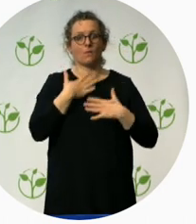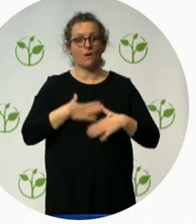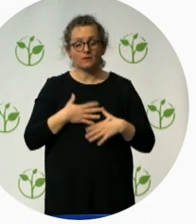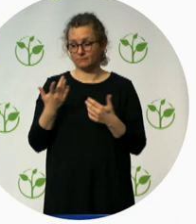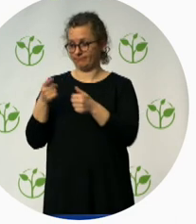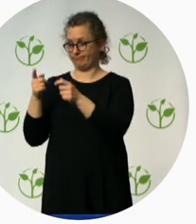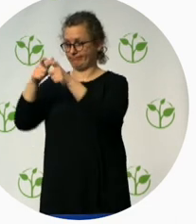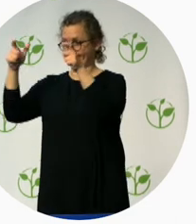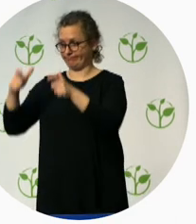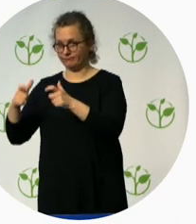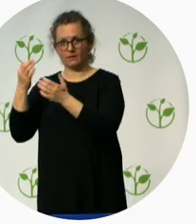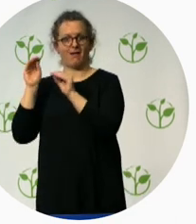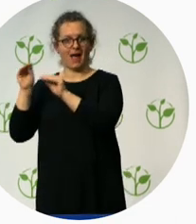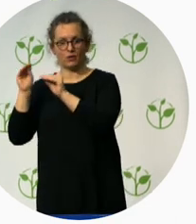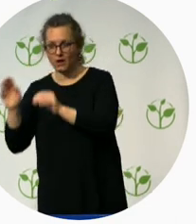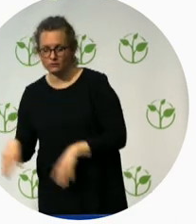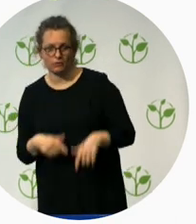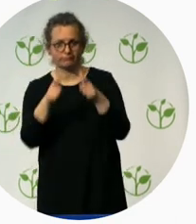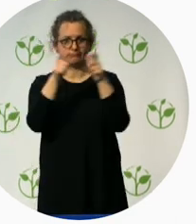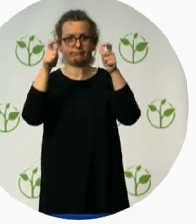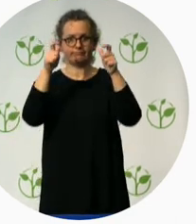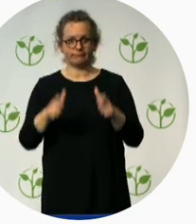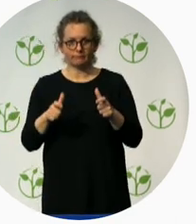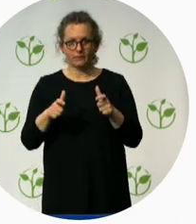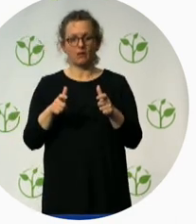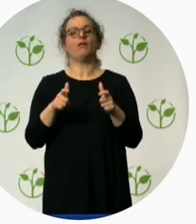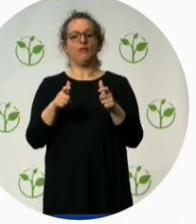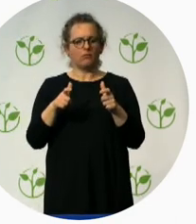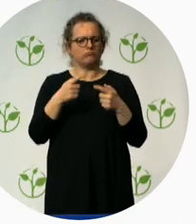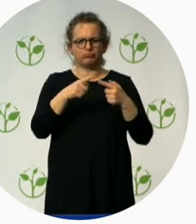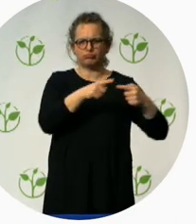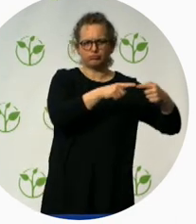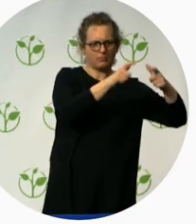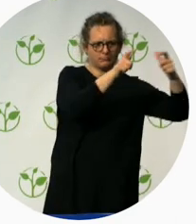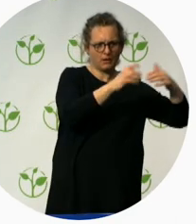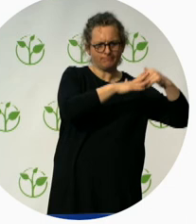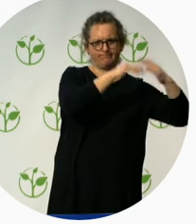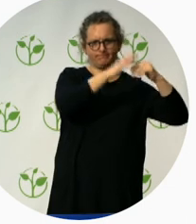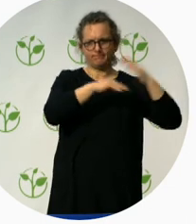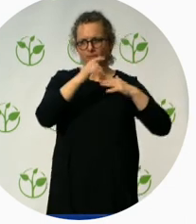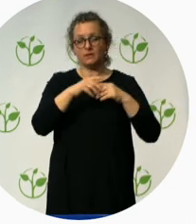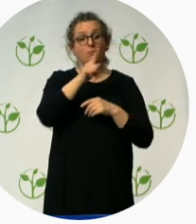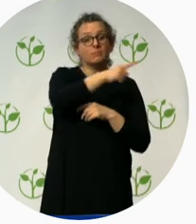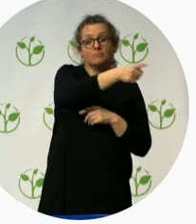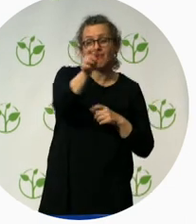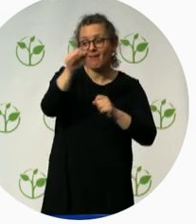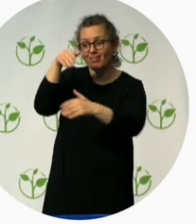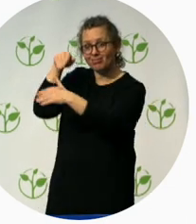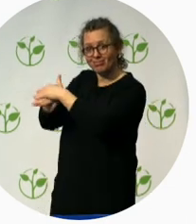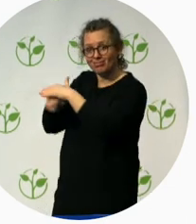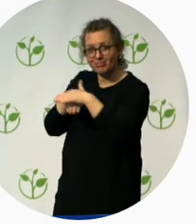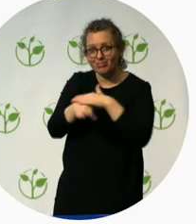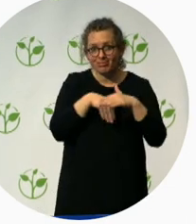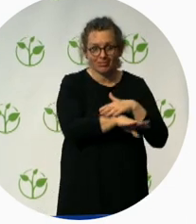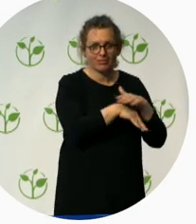themselves. In Nepal, we heard about many success factors, making the